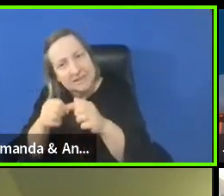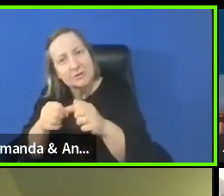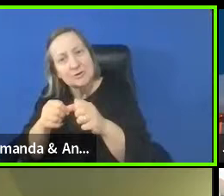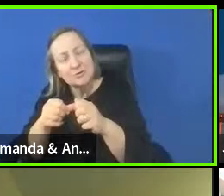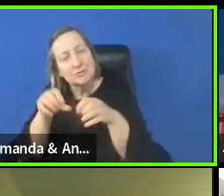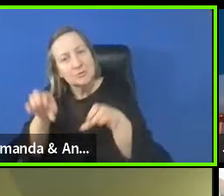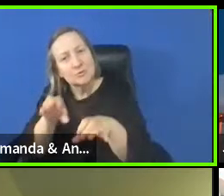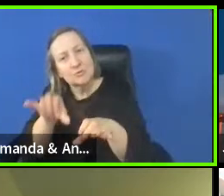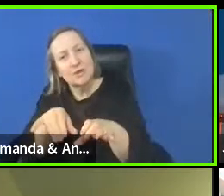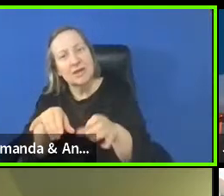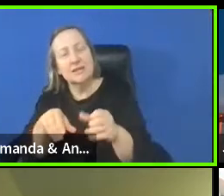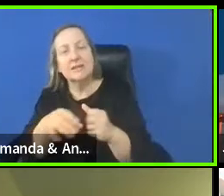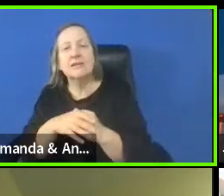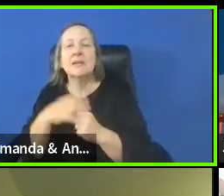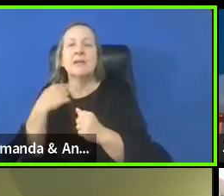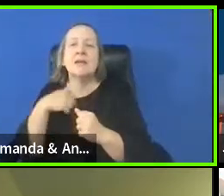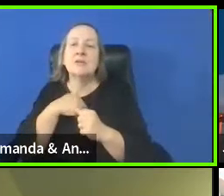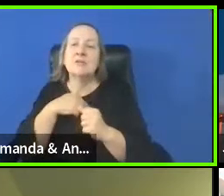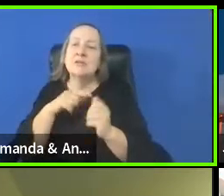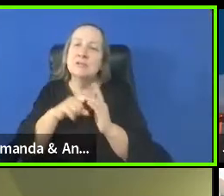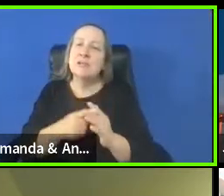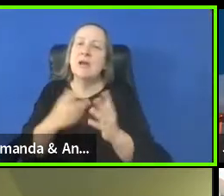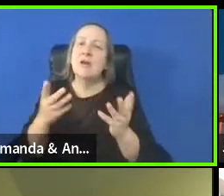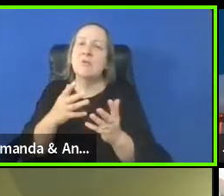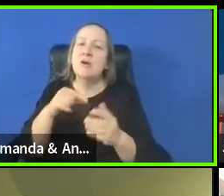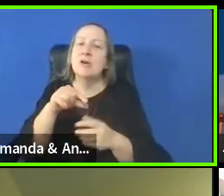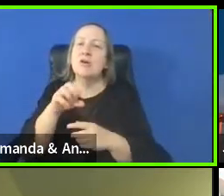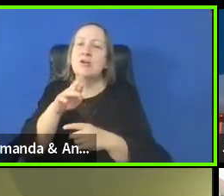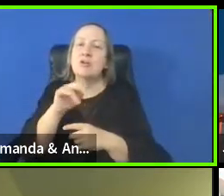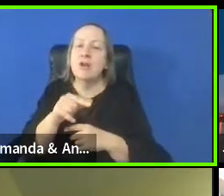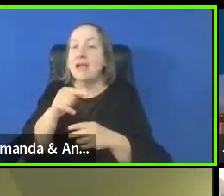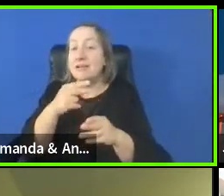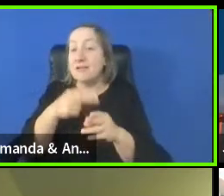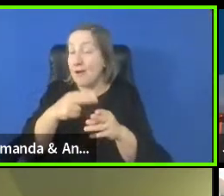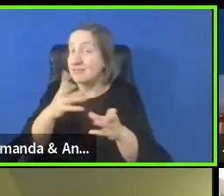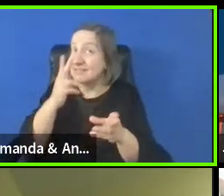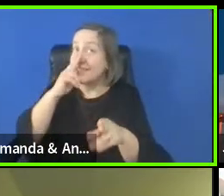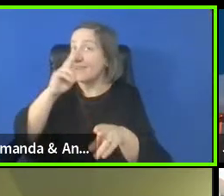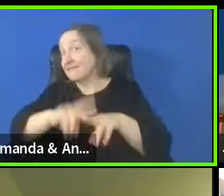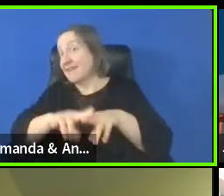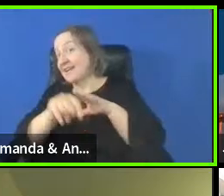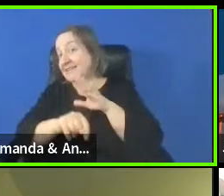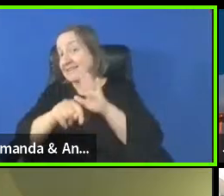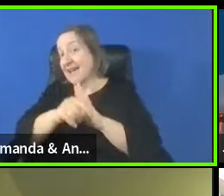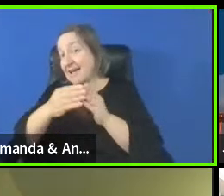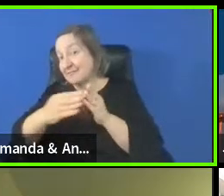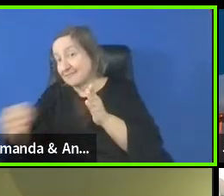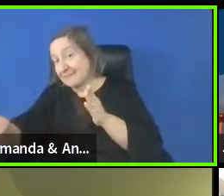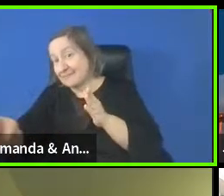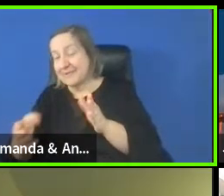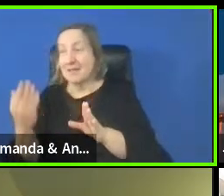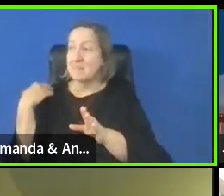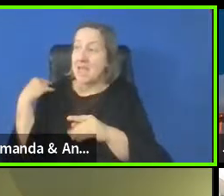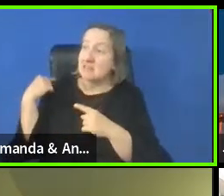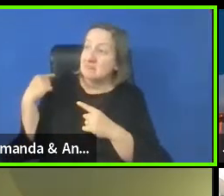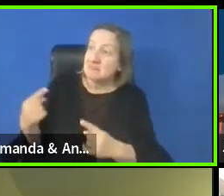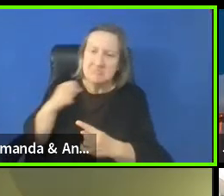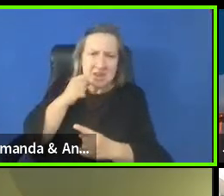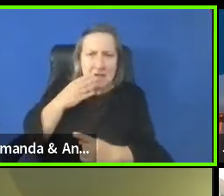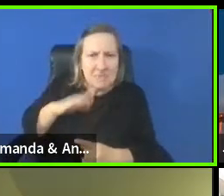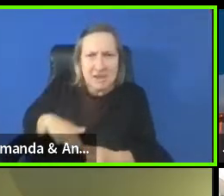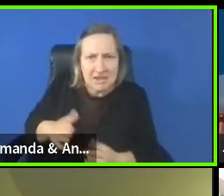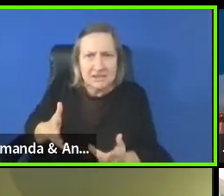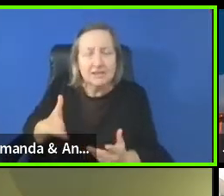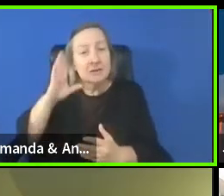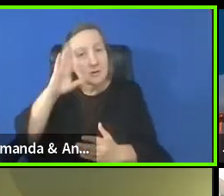go into what Greg called the fun times. I mean, the past hasn't been that bad, but we know